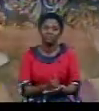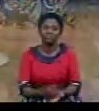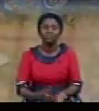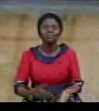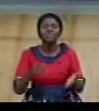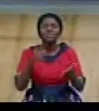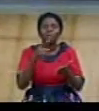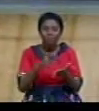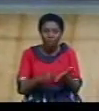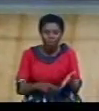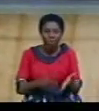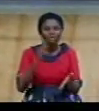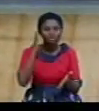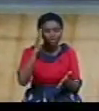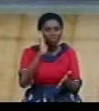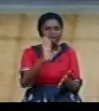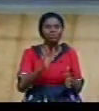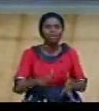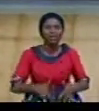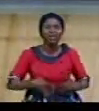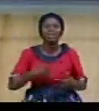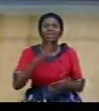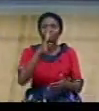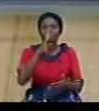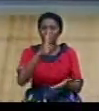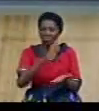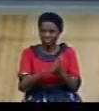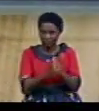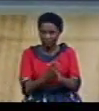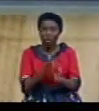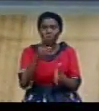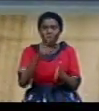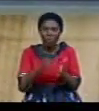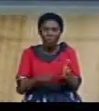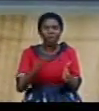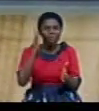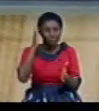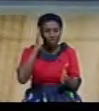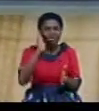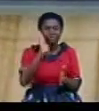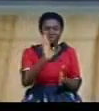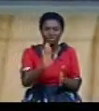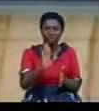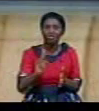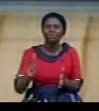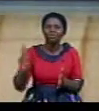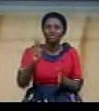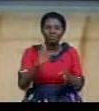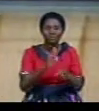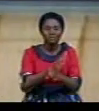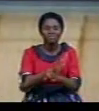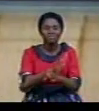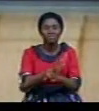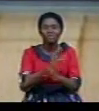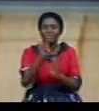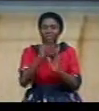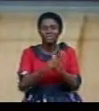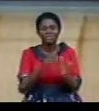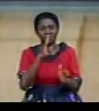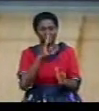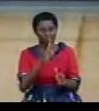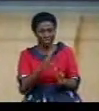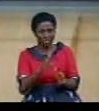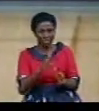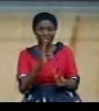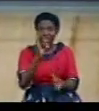what will your progress be what will your usefulness be if you fear nobody on